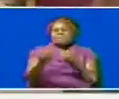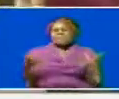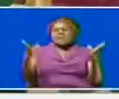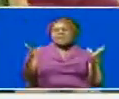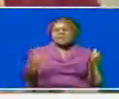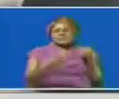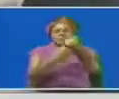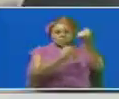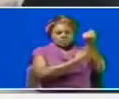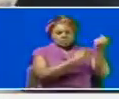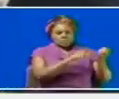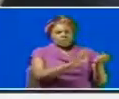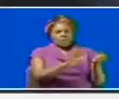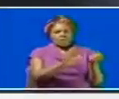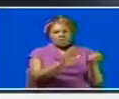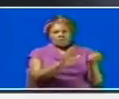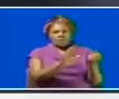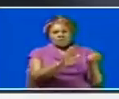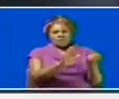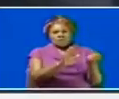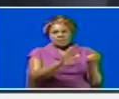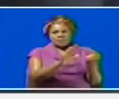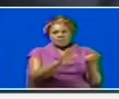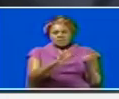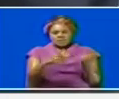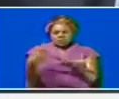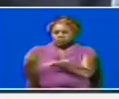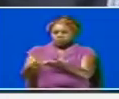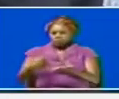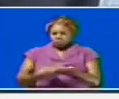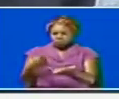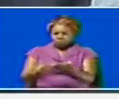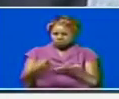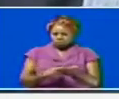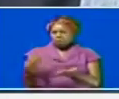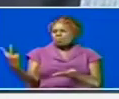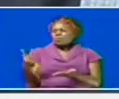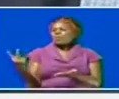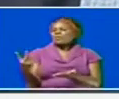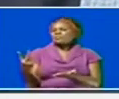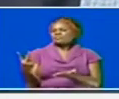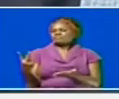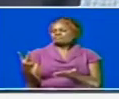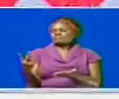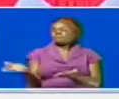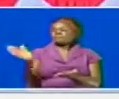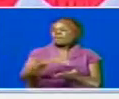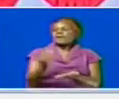his supporters, the vocabulary of the elusive call for the Kenyatta-Odinga dialogue has